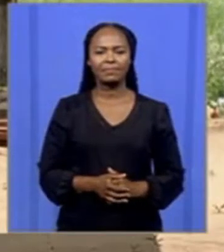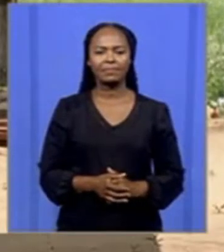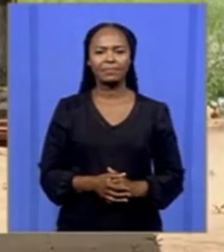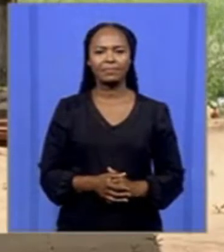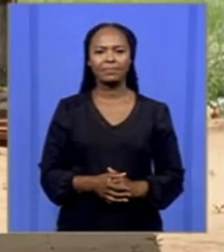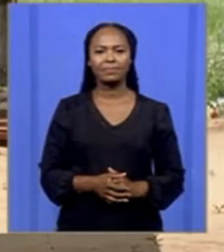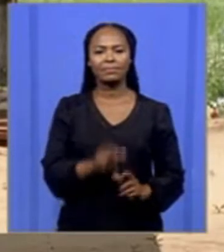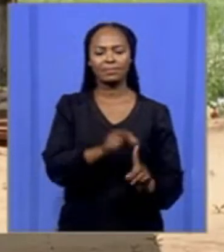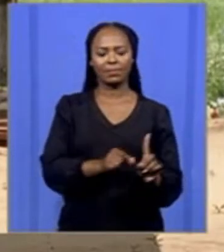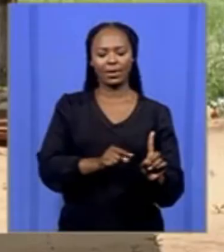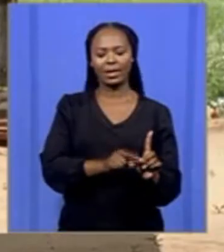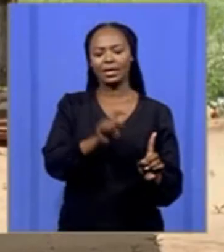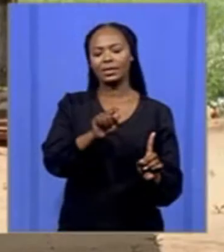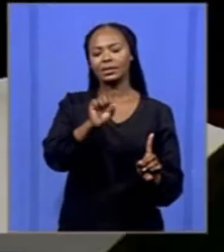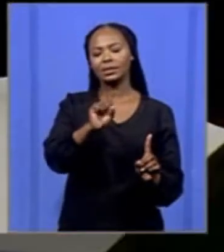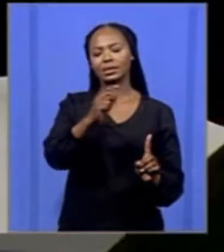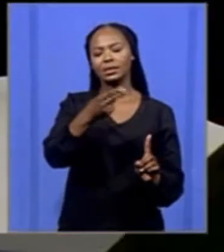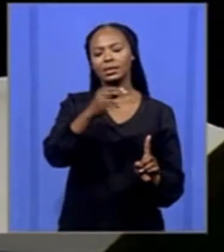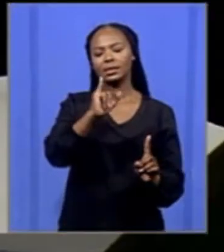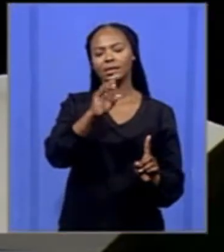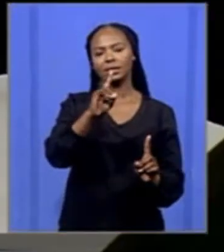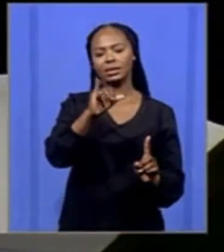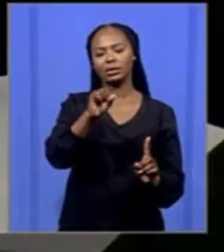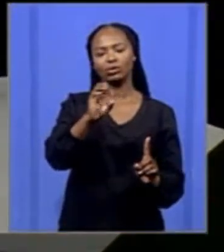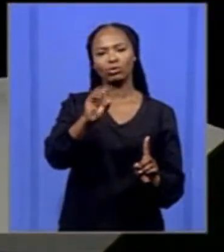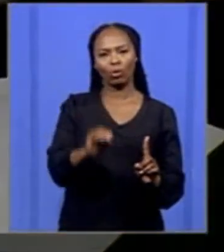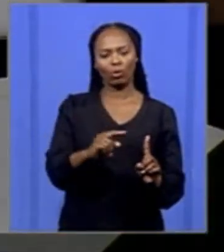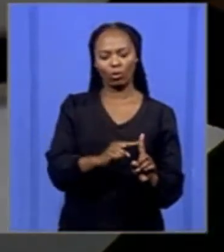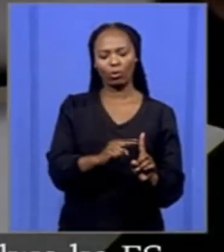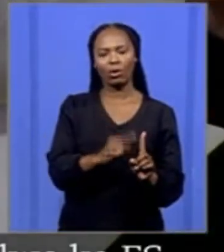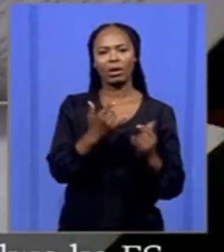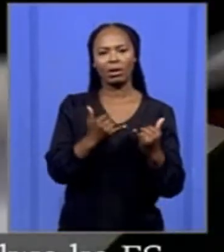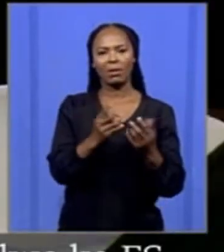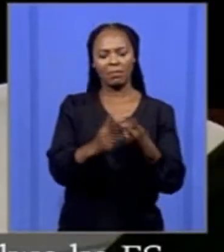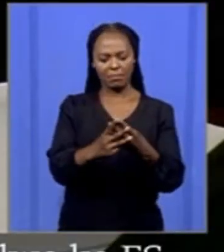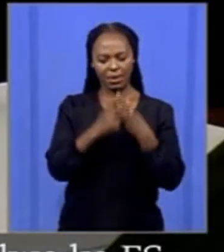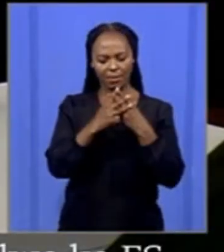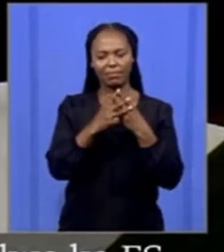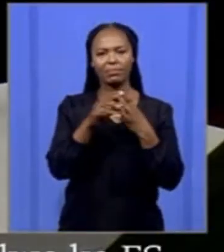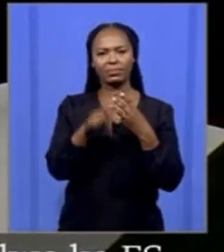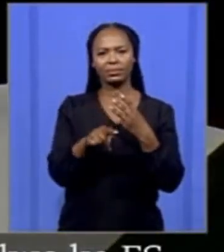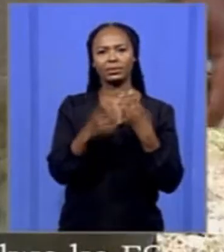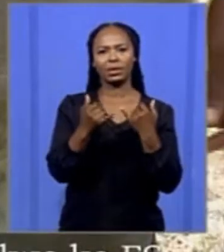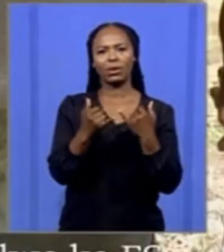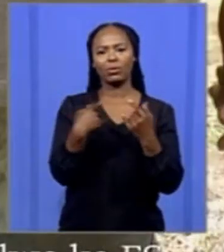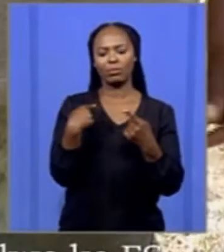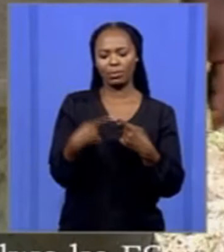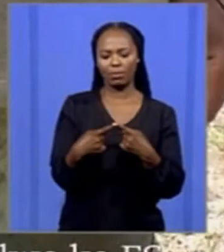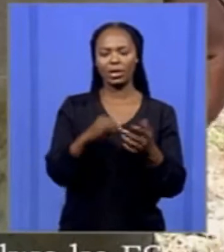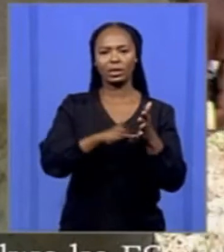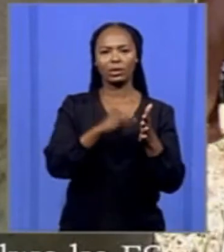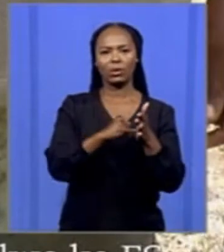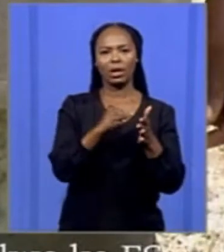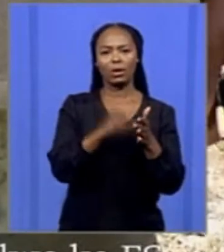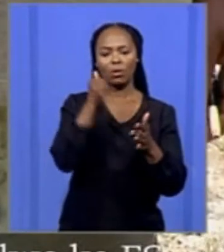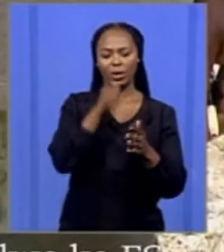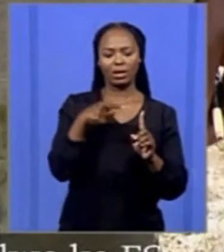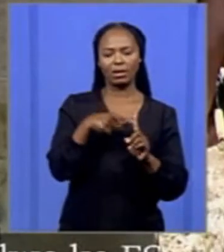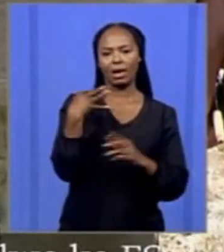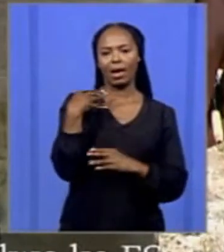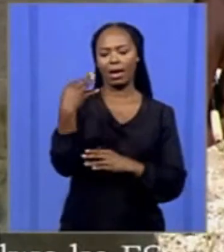Tshidiso Mphasi wa mengwaga 43 o tla tšwela pele go ba ntlwana le Swiswi go fihla ka la 3 January ge a dira kgopelo ya gagwe ya